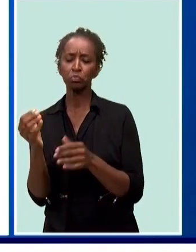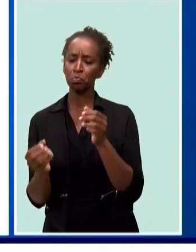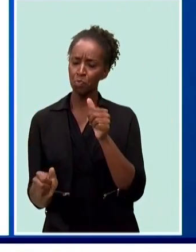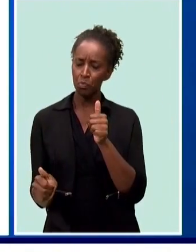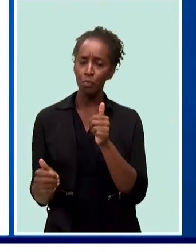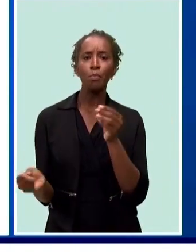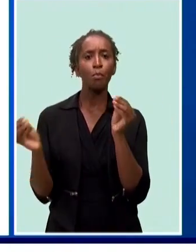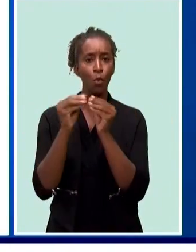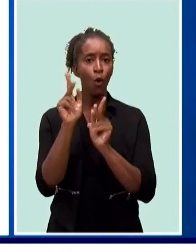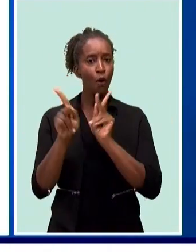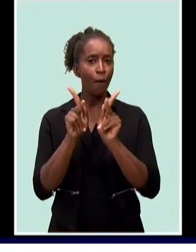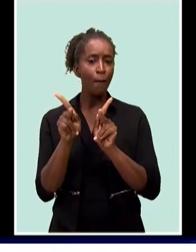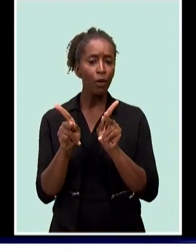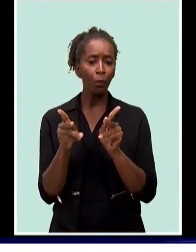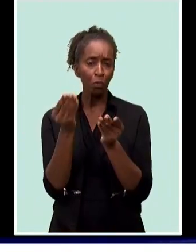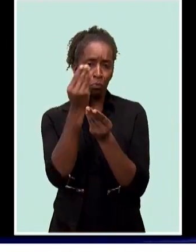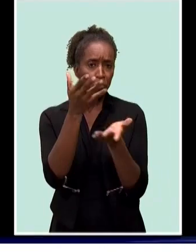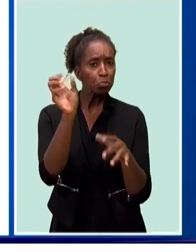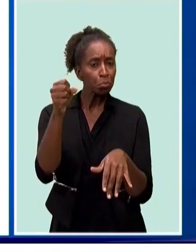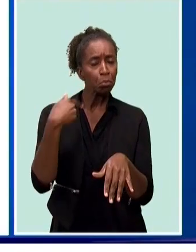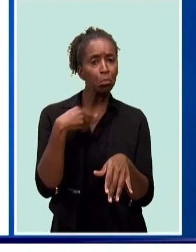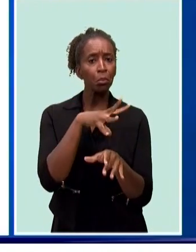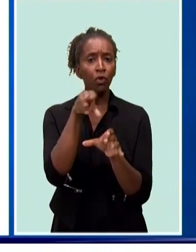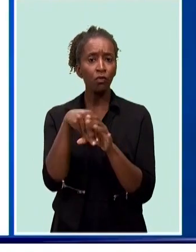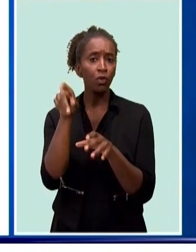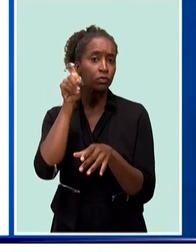sex. So in terms of